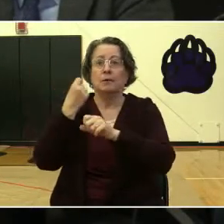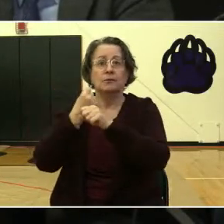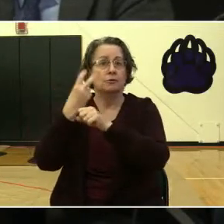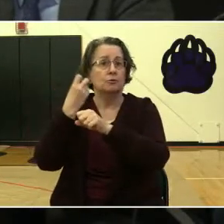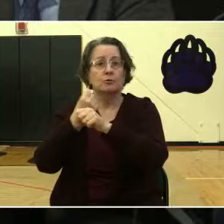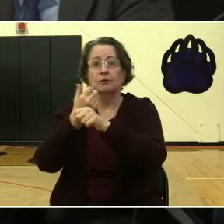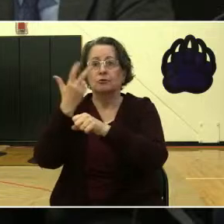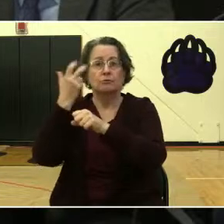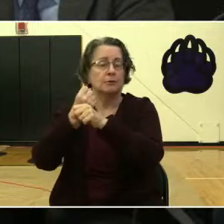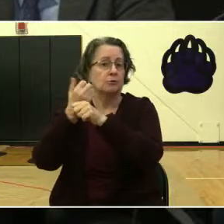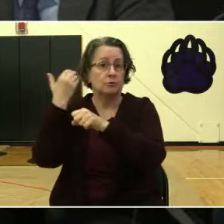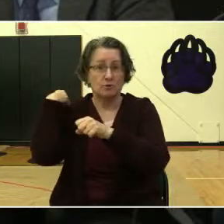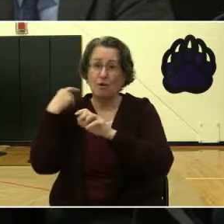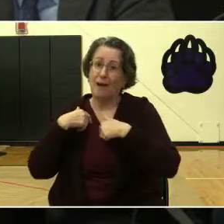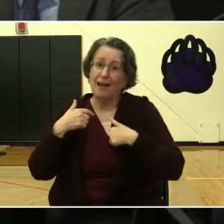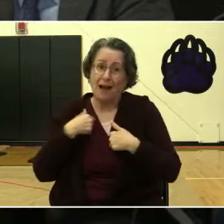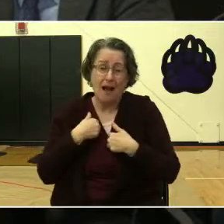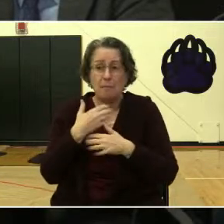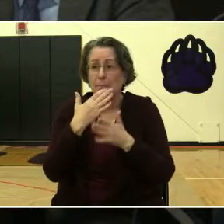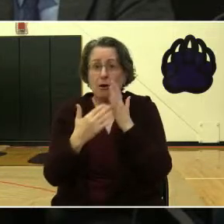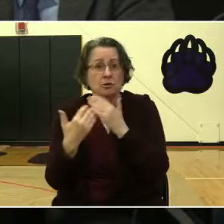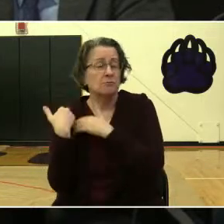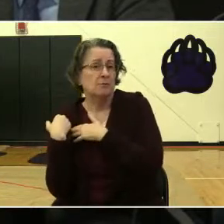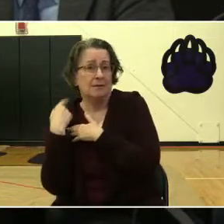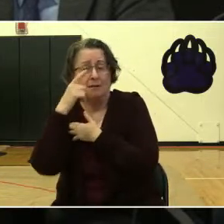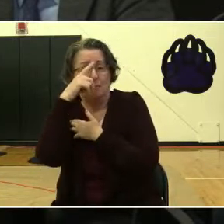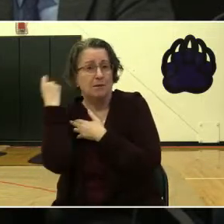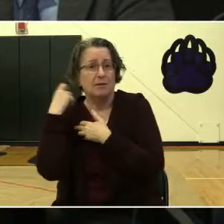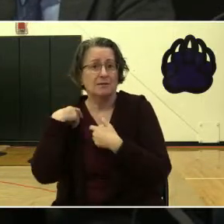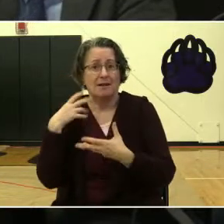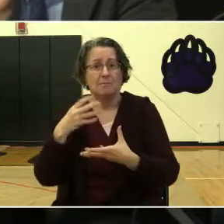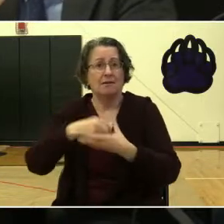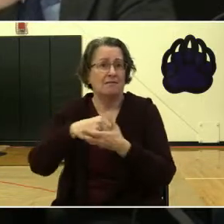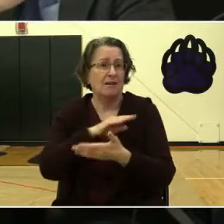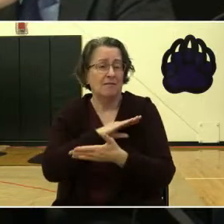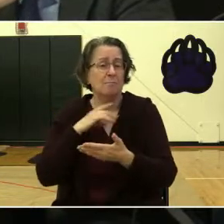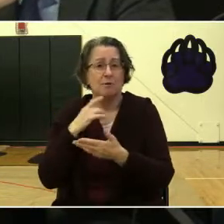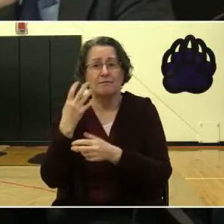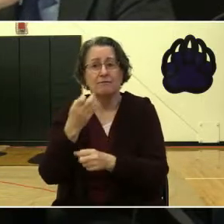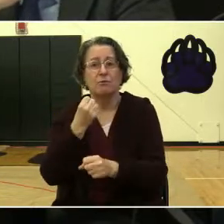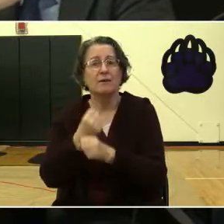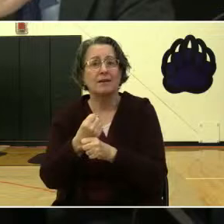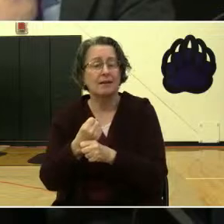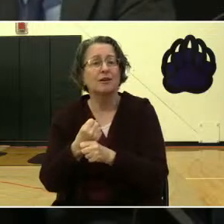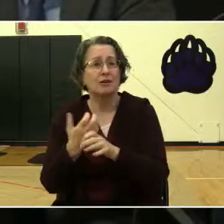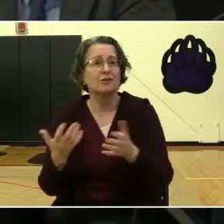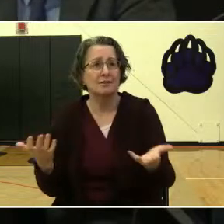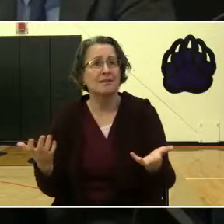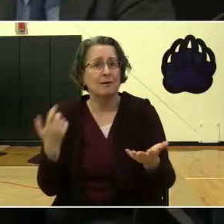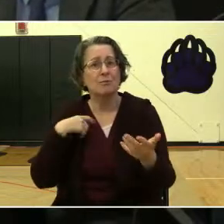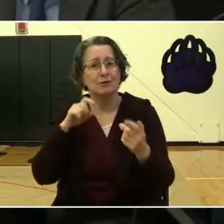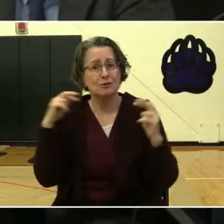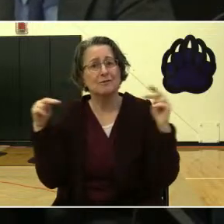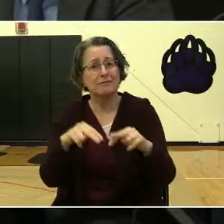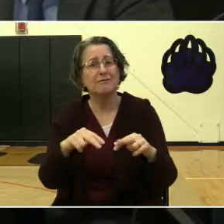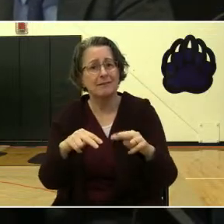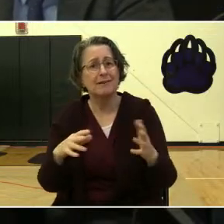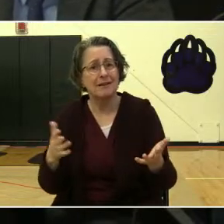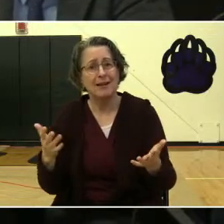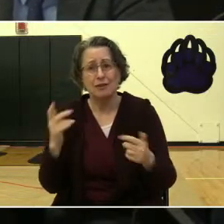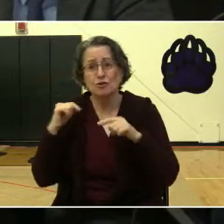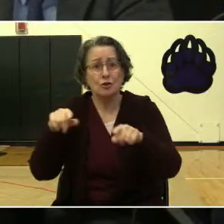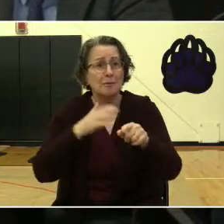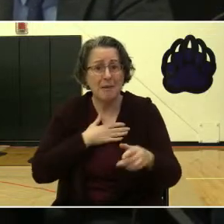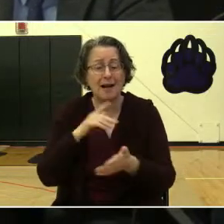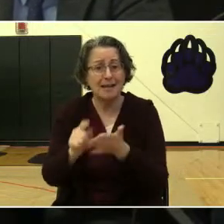years uh we probably wouldn't be looking at the increases that we're looking at but it's all this ferred work that we should have been done doing to make sure that we're